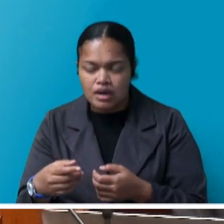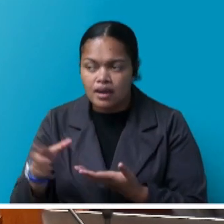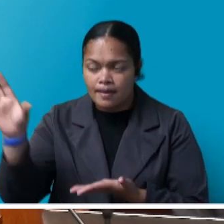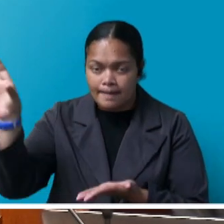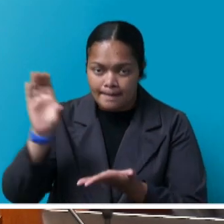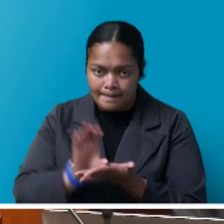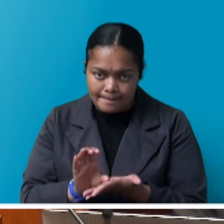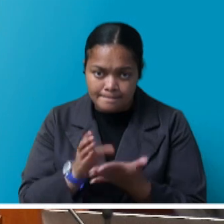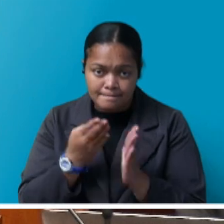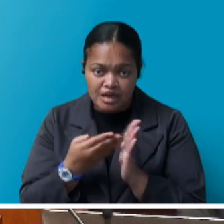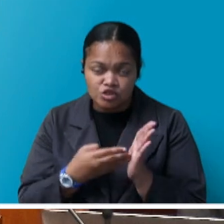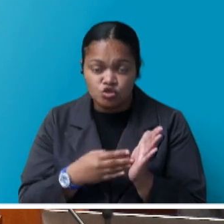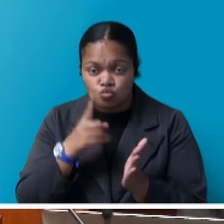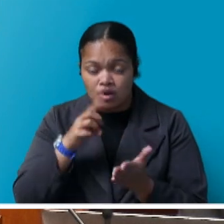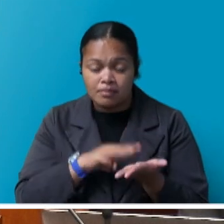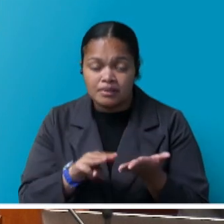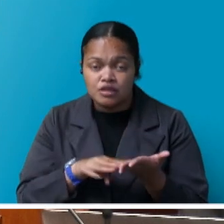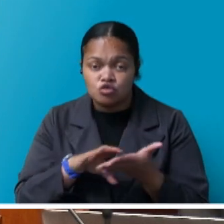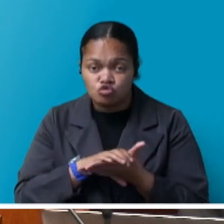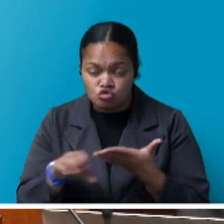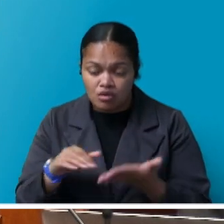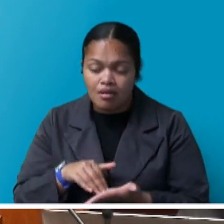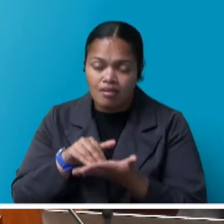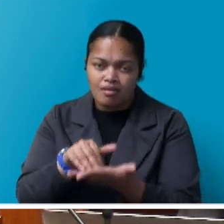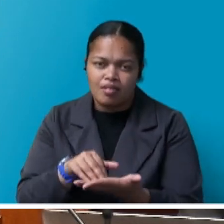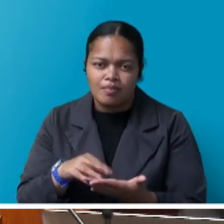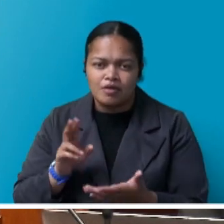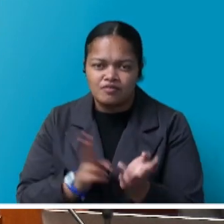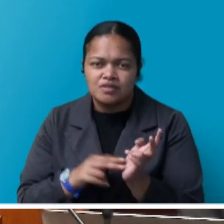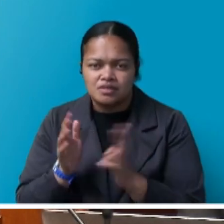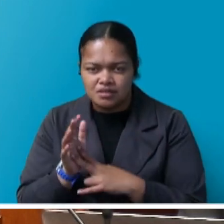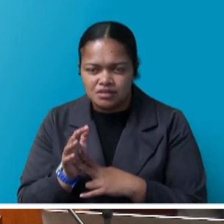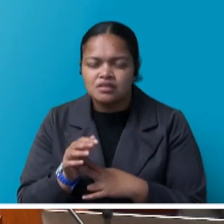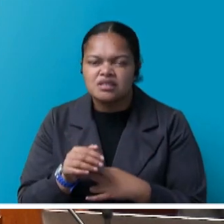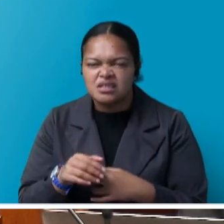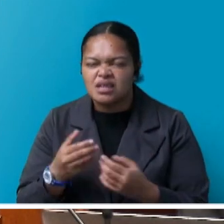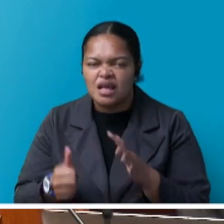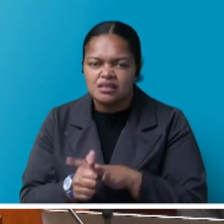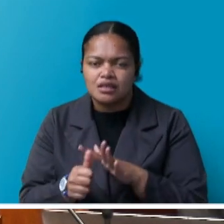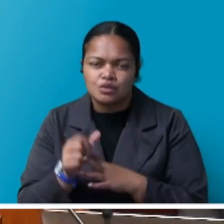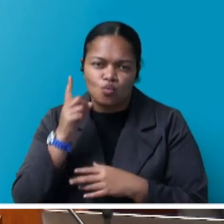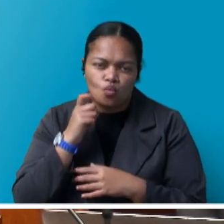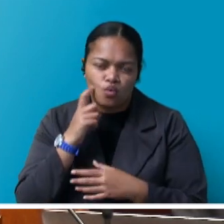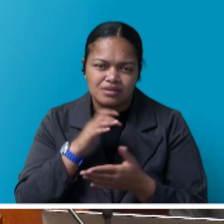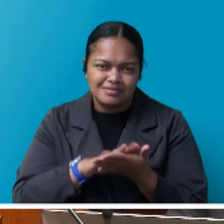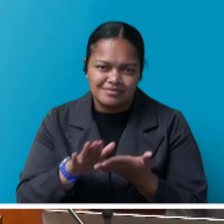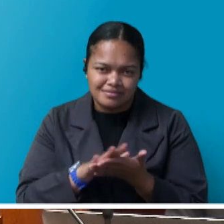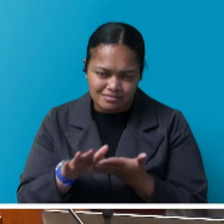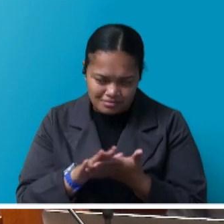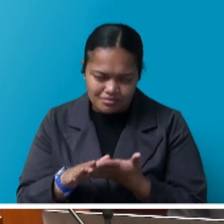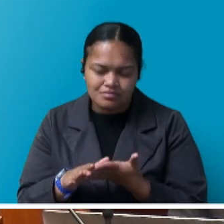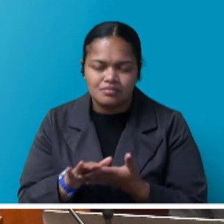million to assist our rural communities having access to clean and safe drinking water and the construction of better sanitation